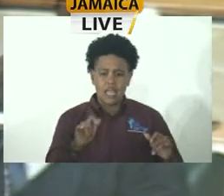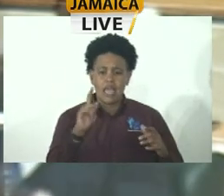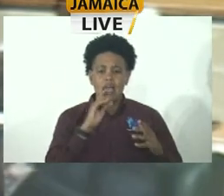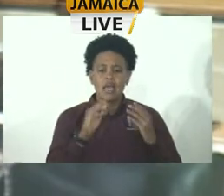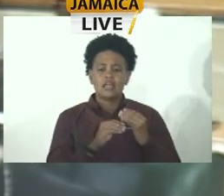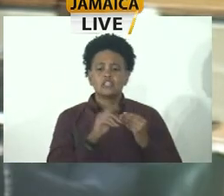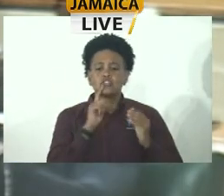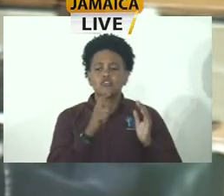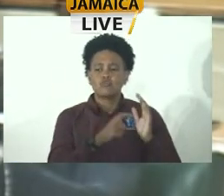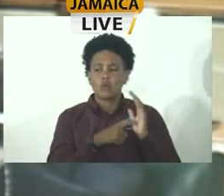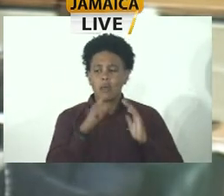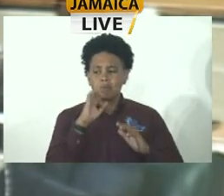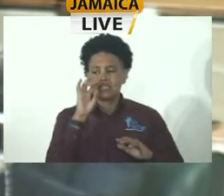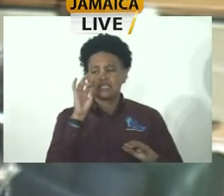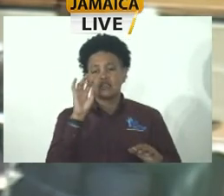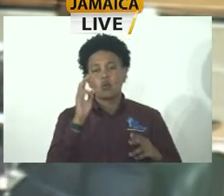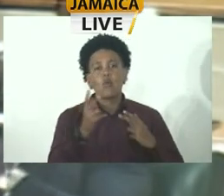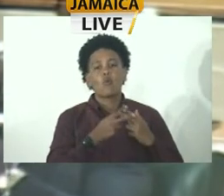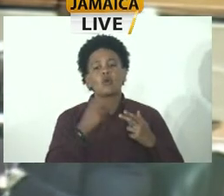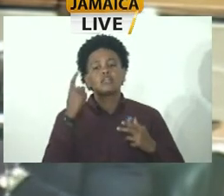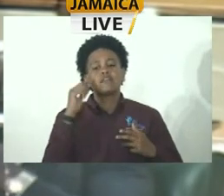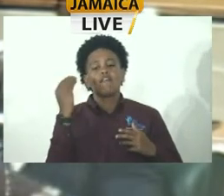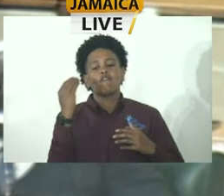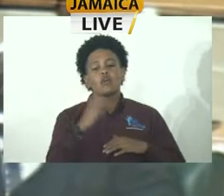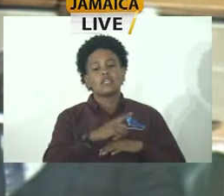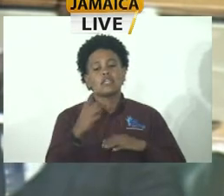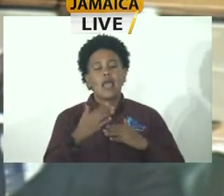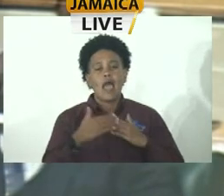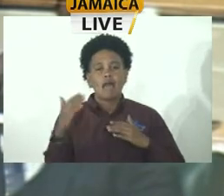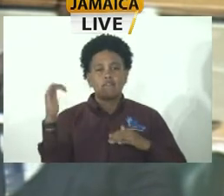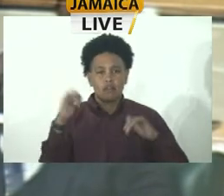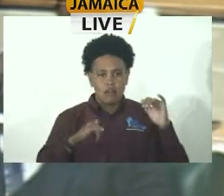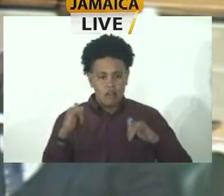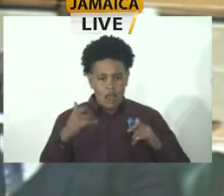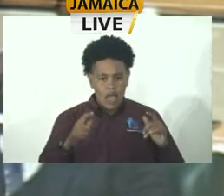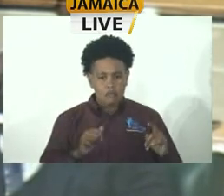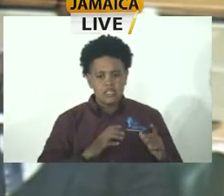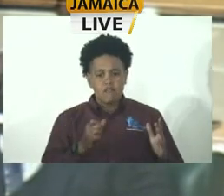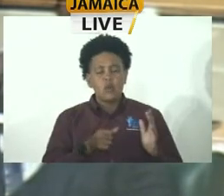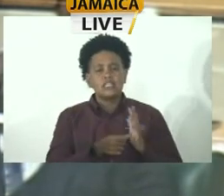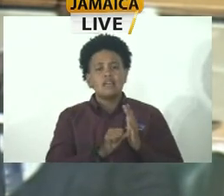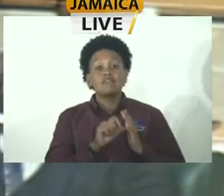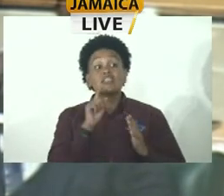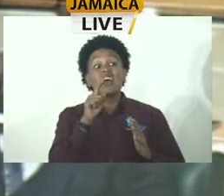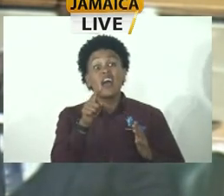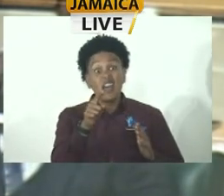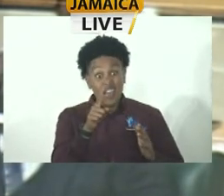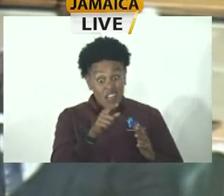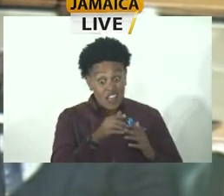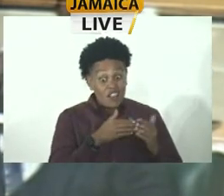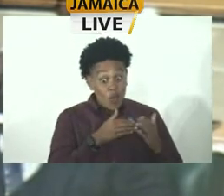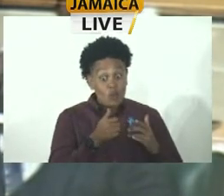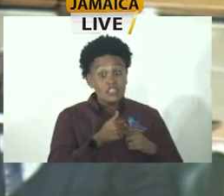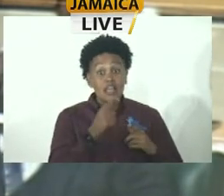requirement to self quarantine for 14 days after arrival i want to emphasize that even though incoming travelers